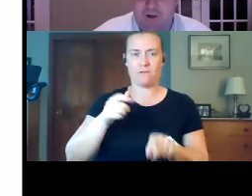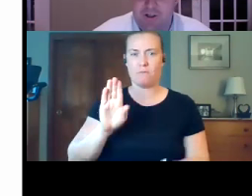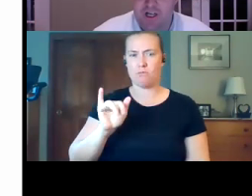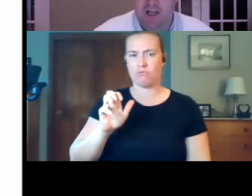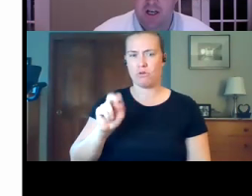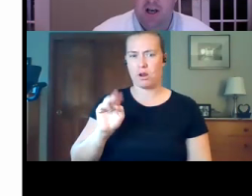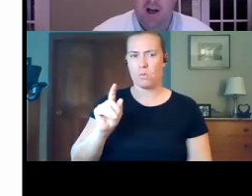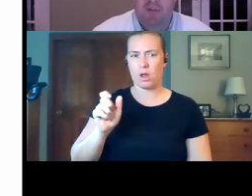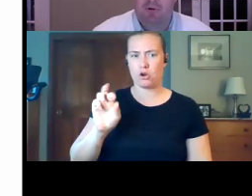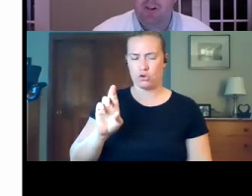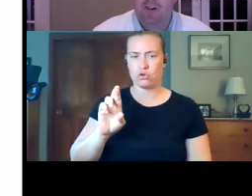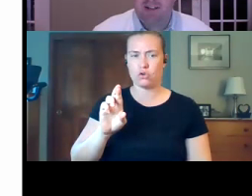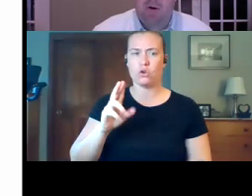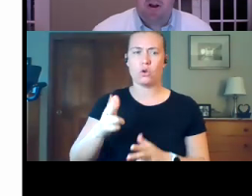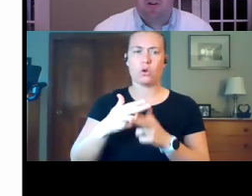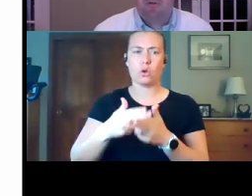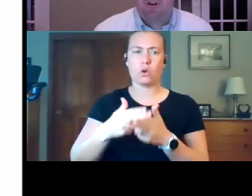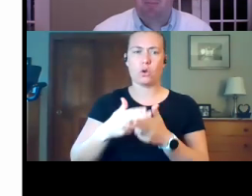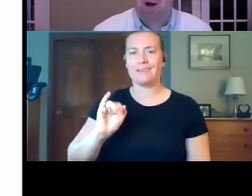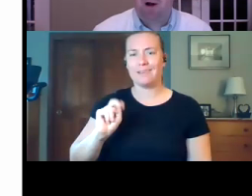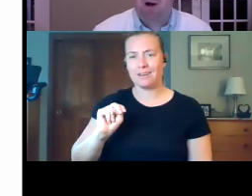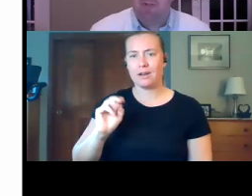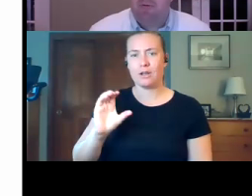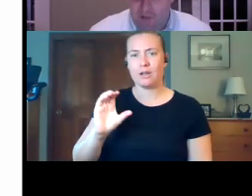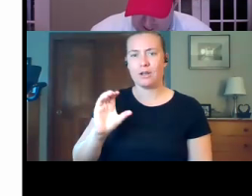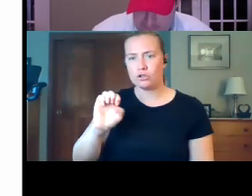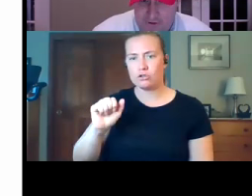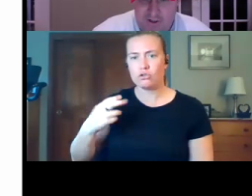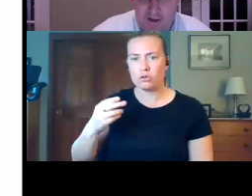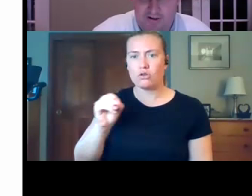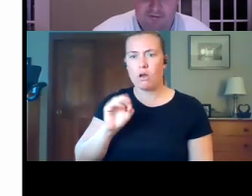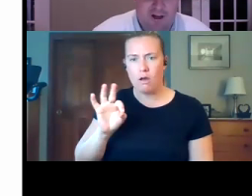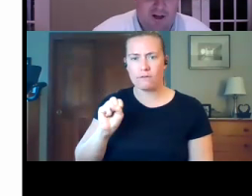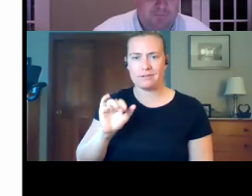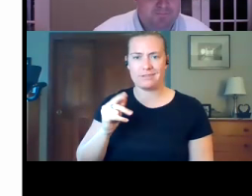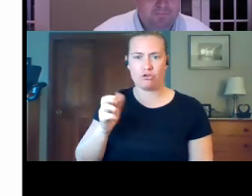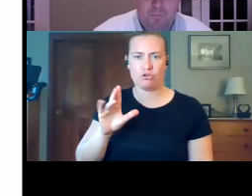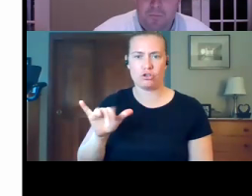of Synergy that really lays out sort of a typology of different types of